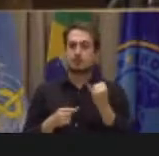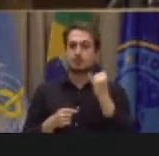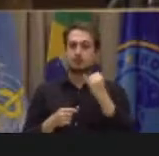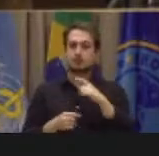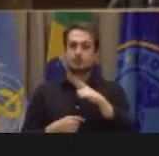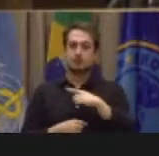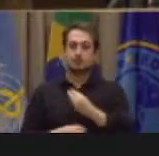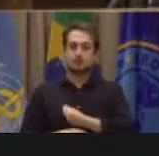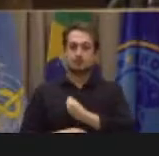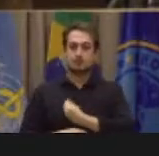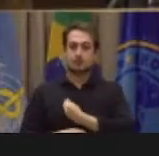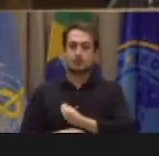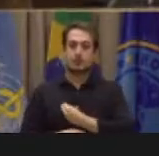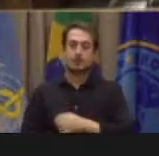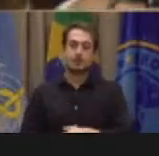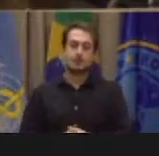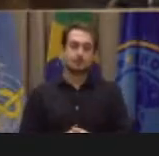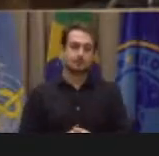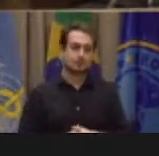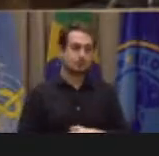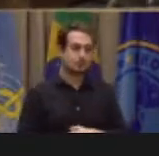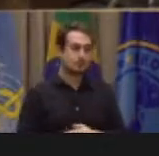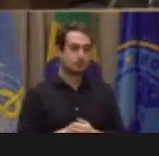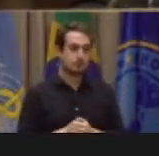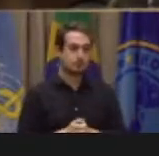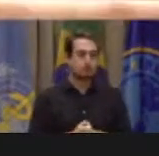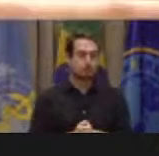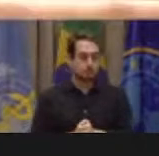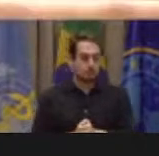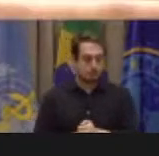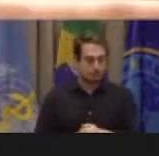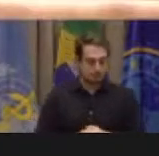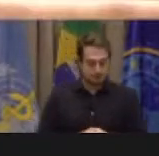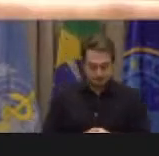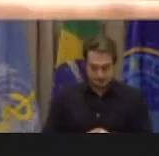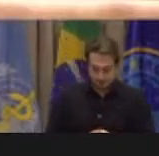really important and this must be sought.